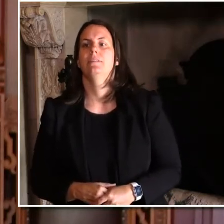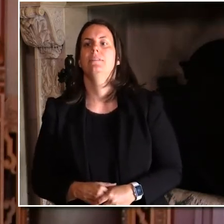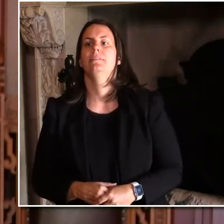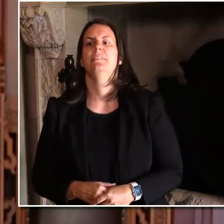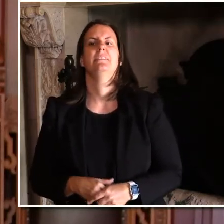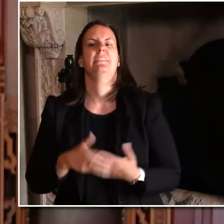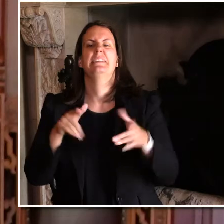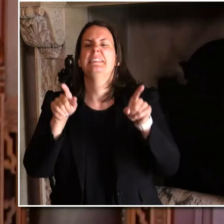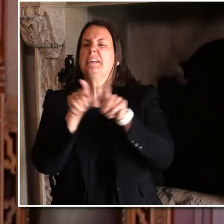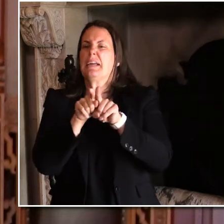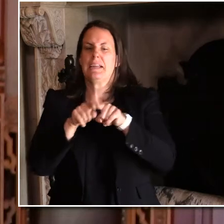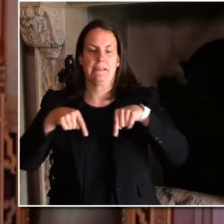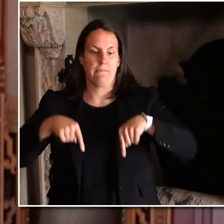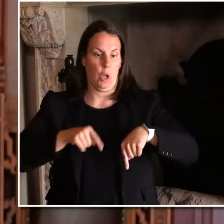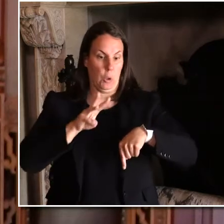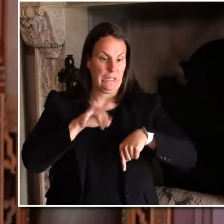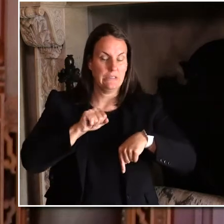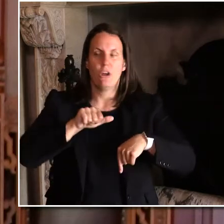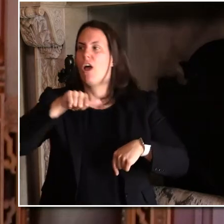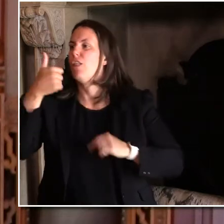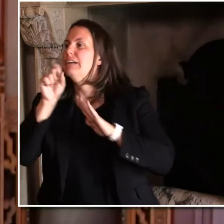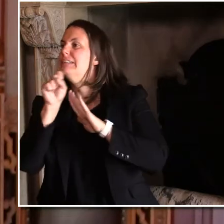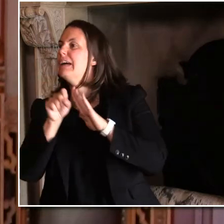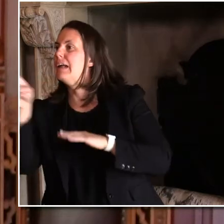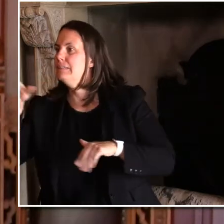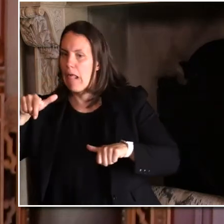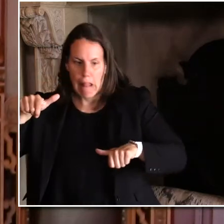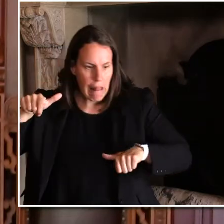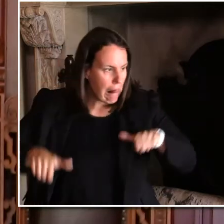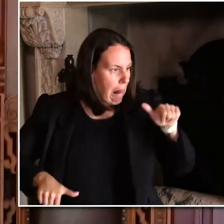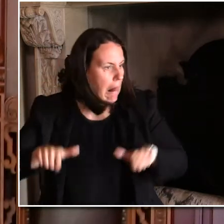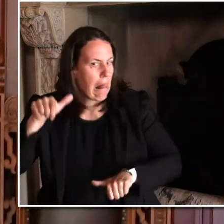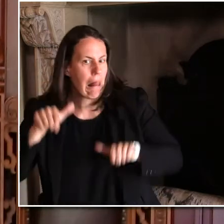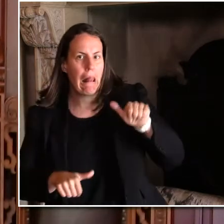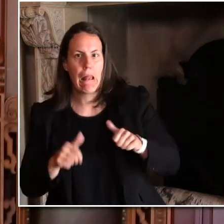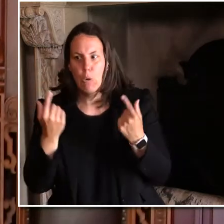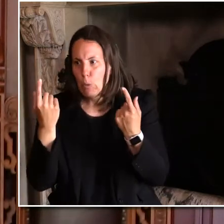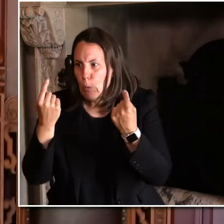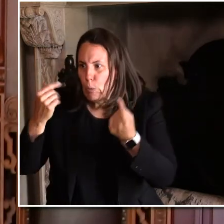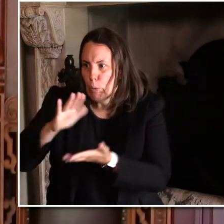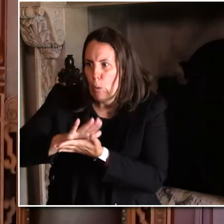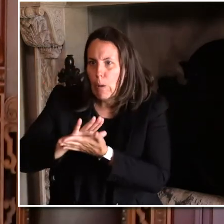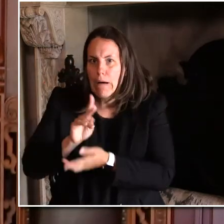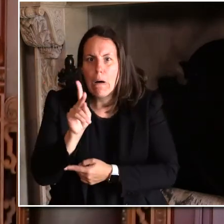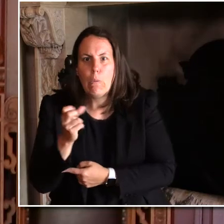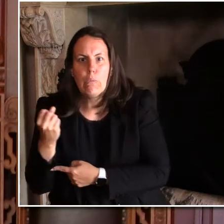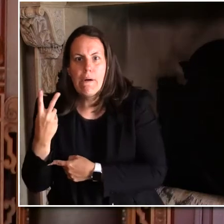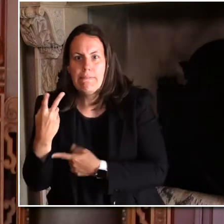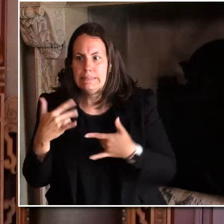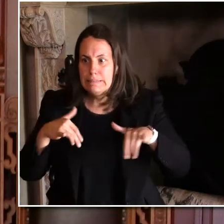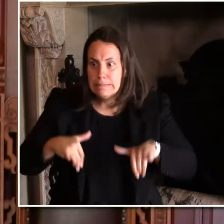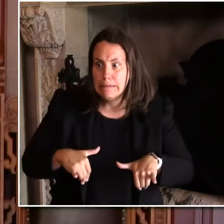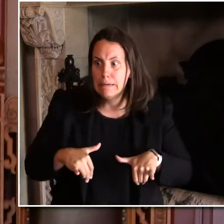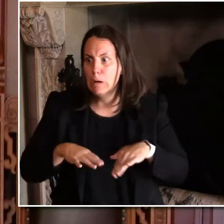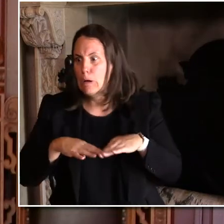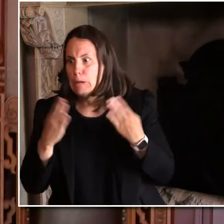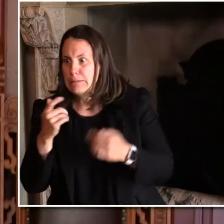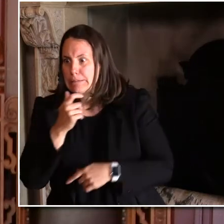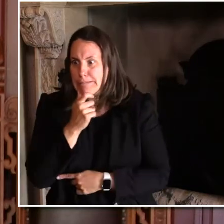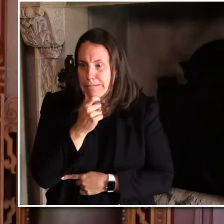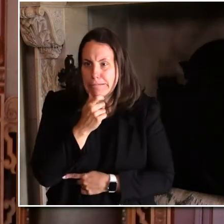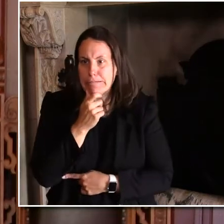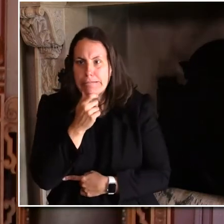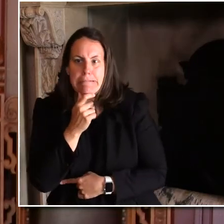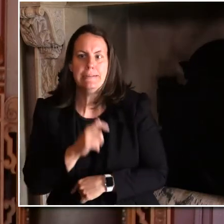question, because it's not just a matter of containing the disease. It's also all the things that come along with school.